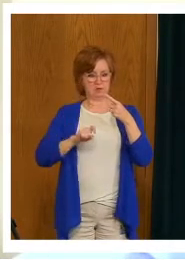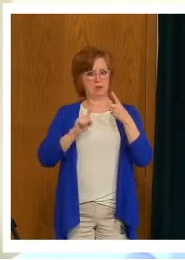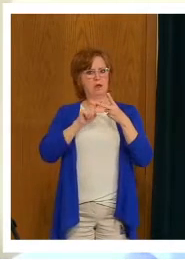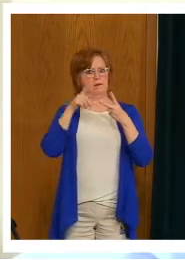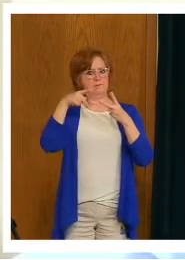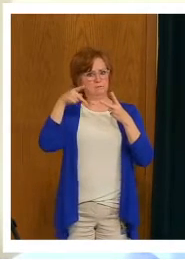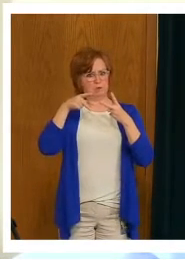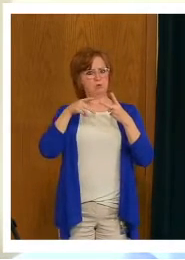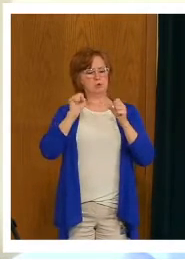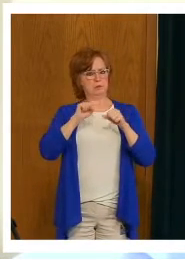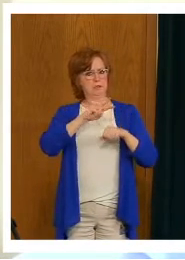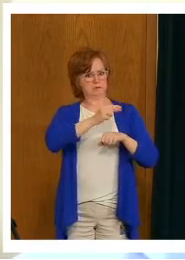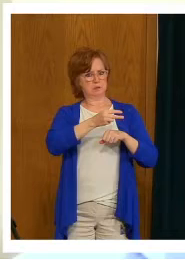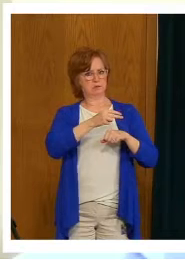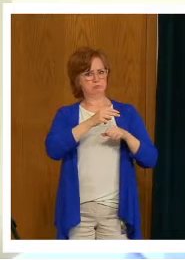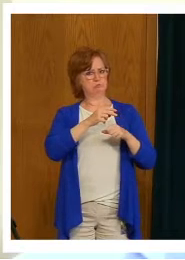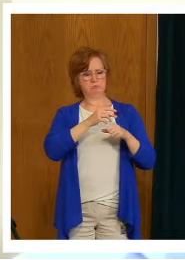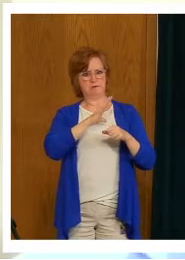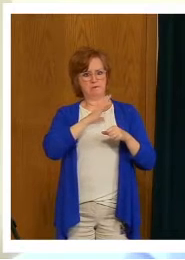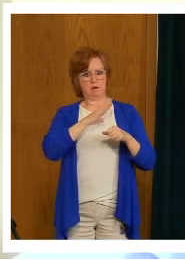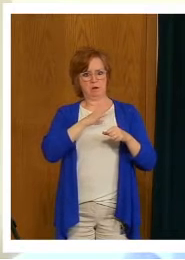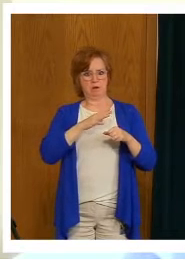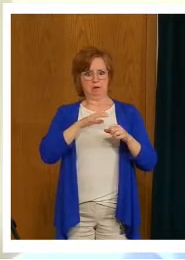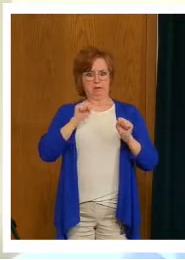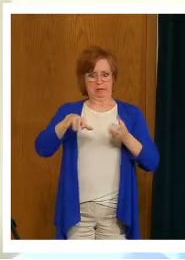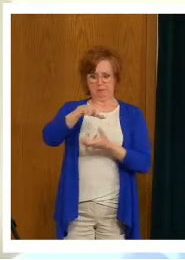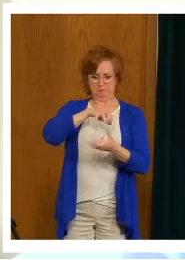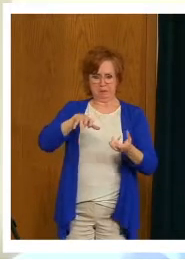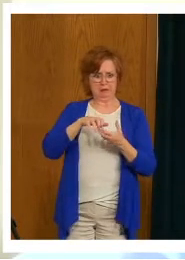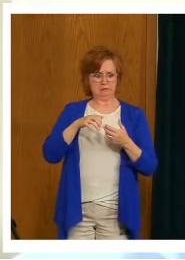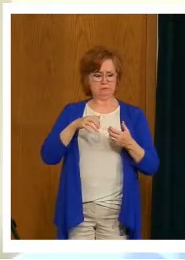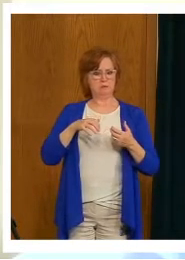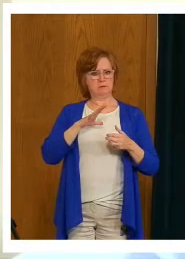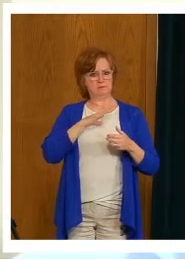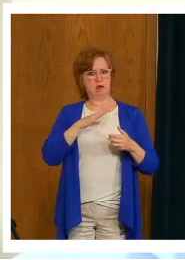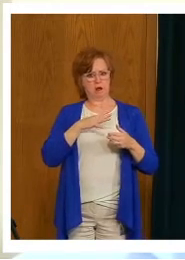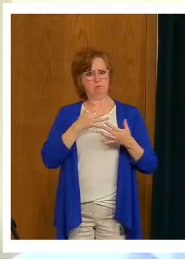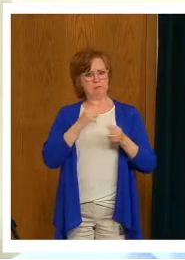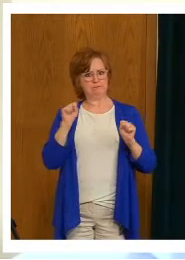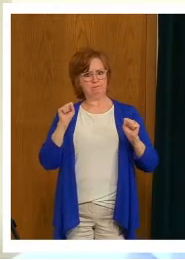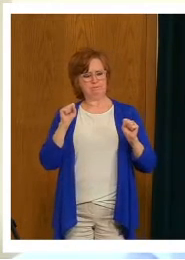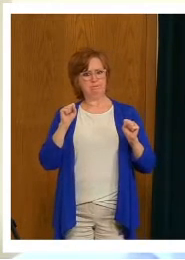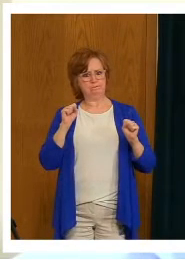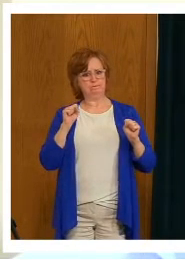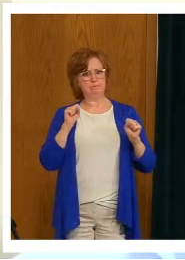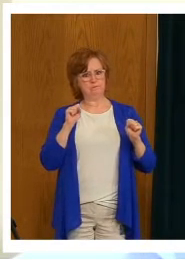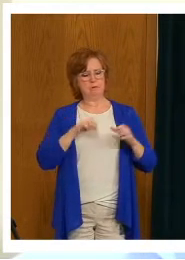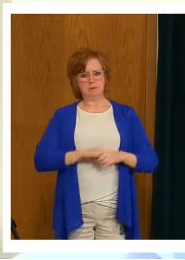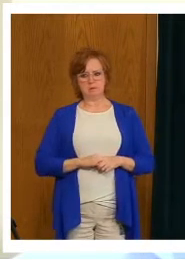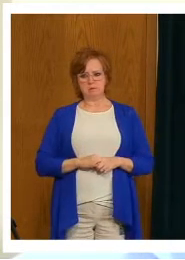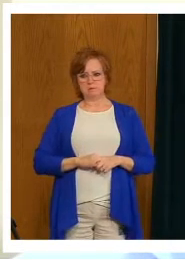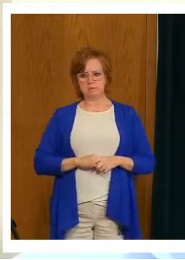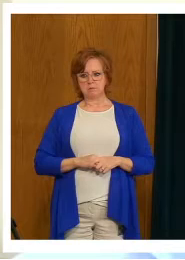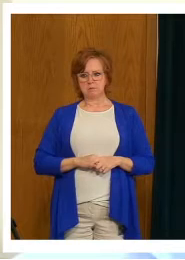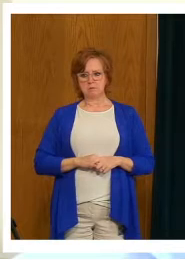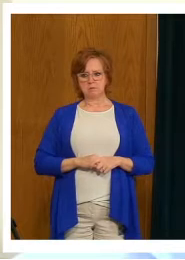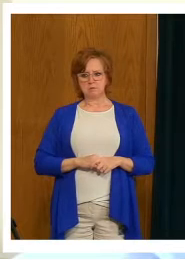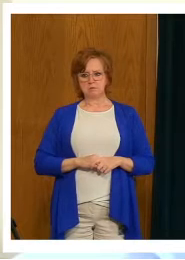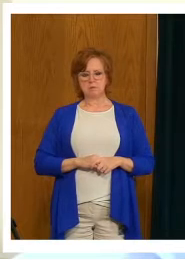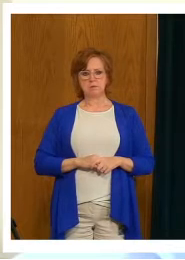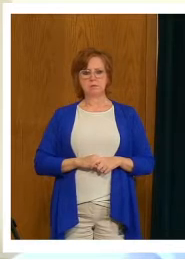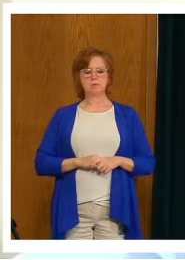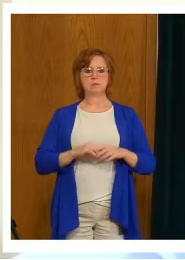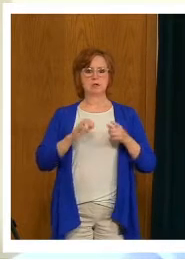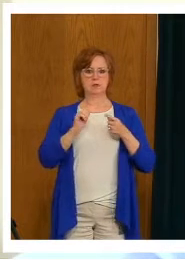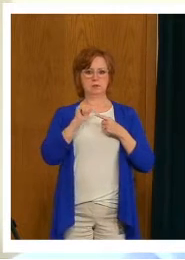and highly effective. So depending on supply, when individuals received AstraZeneca first dose become eligible for